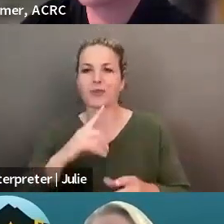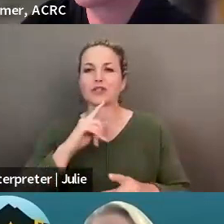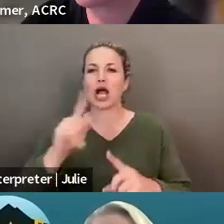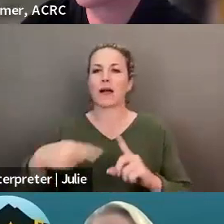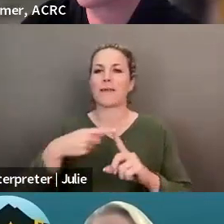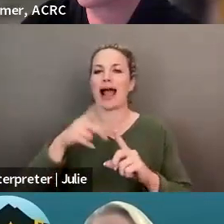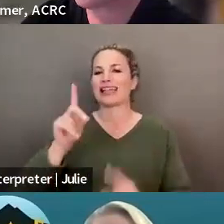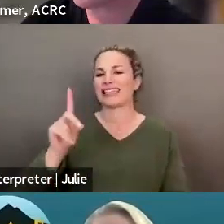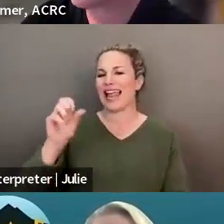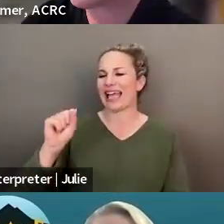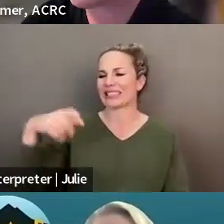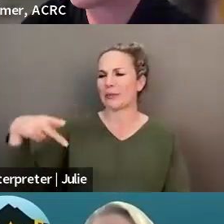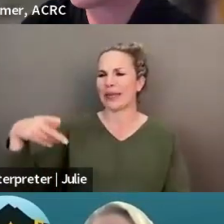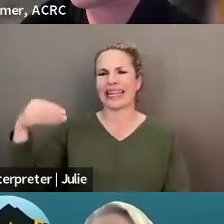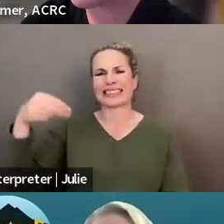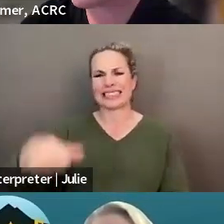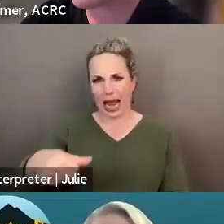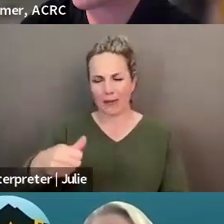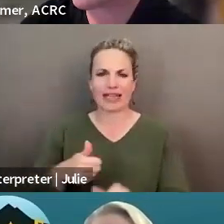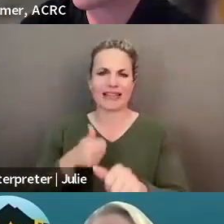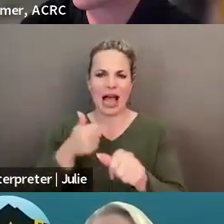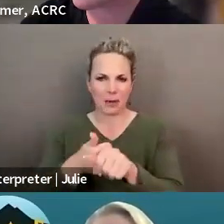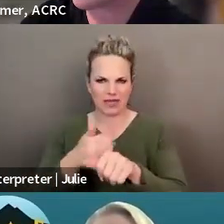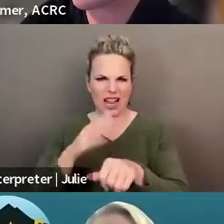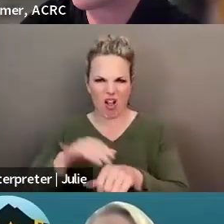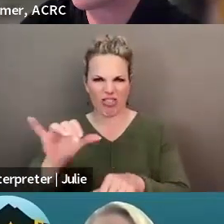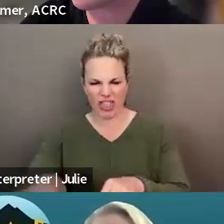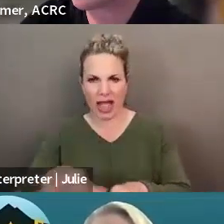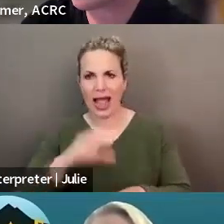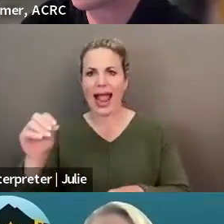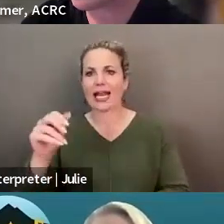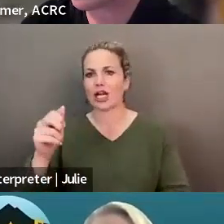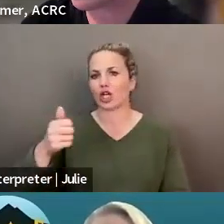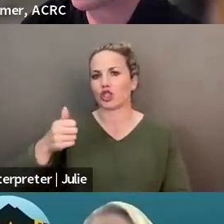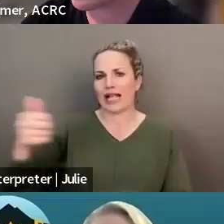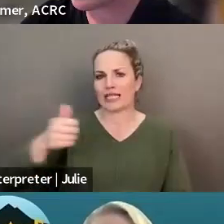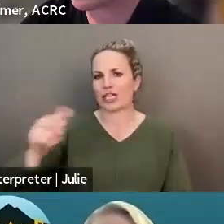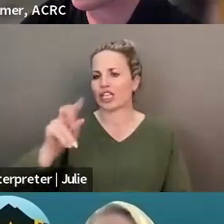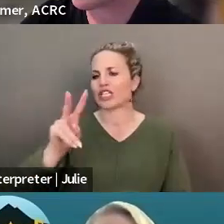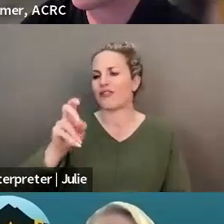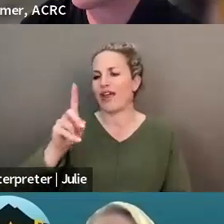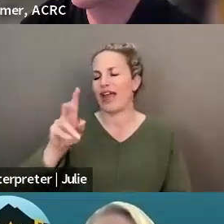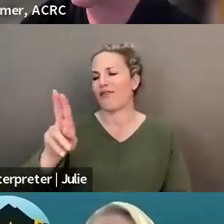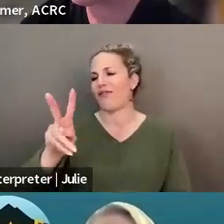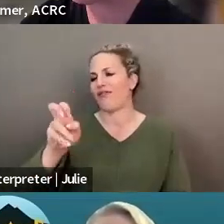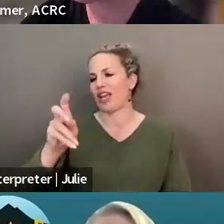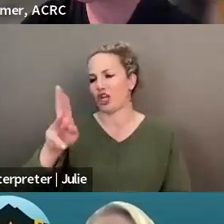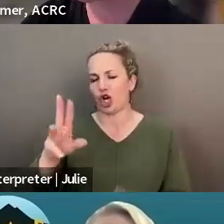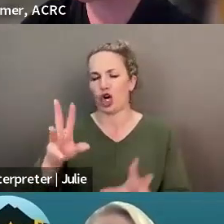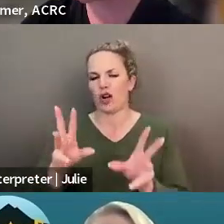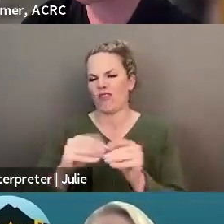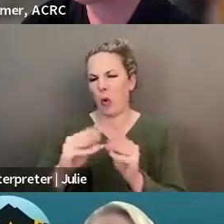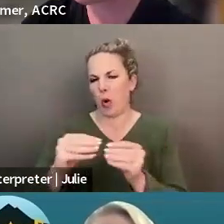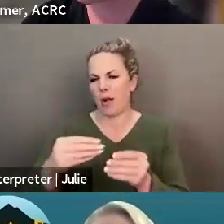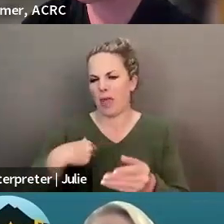the DSP stipend, give an update on that, and also our transportation vendor forum. And then we're going to throw it over